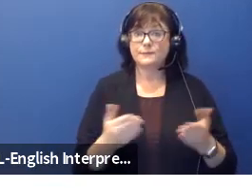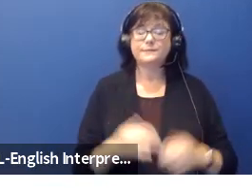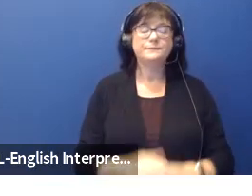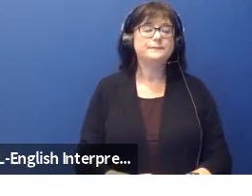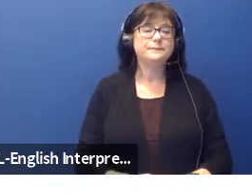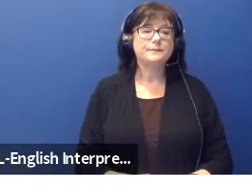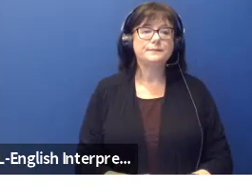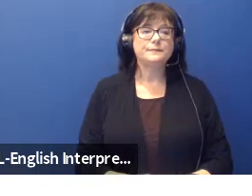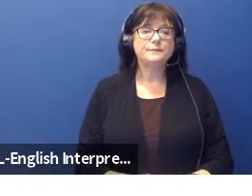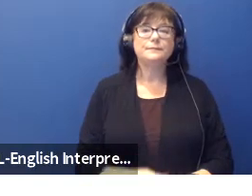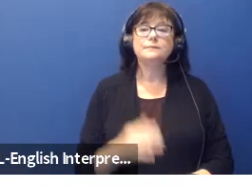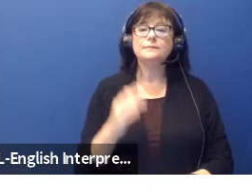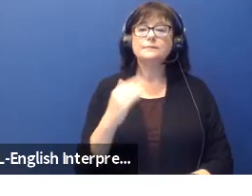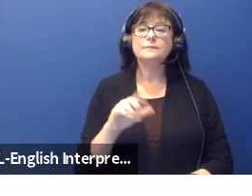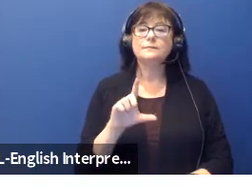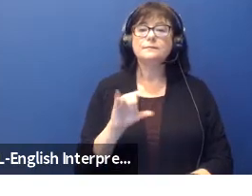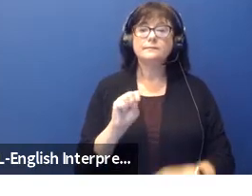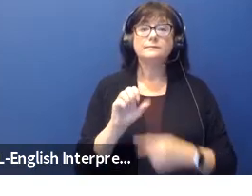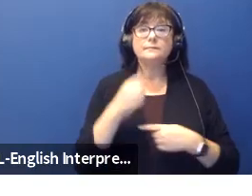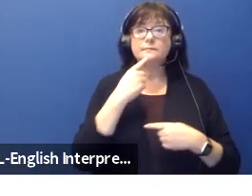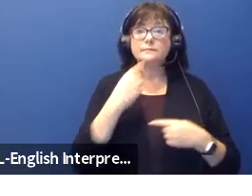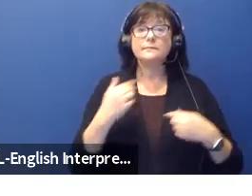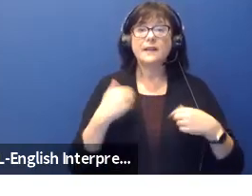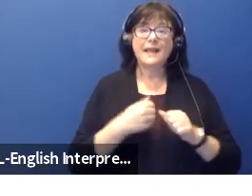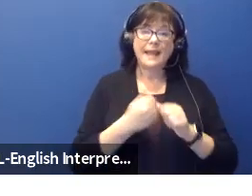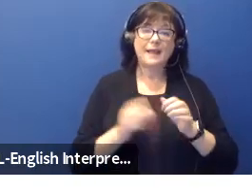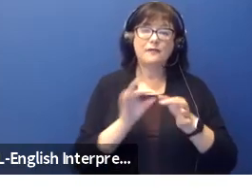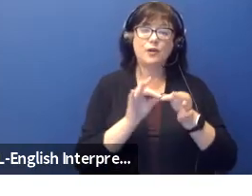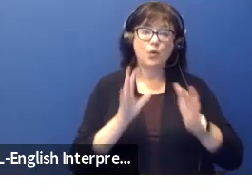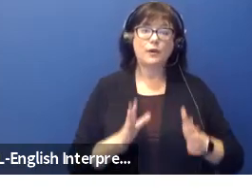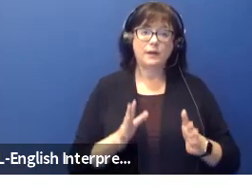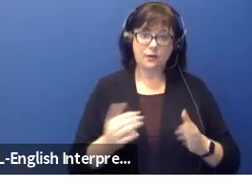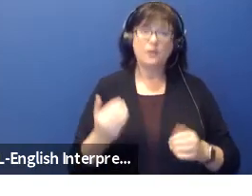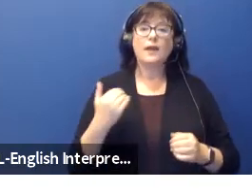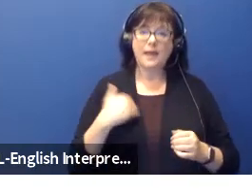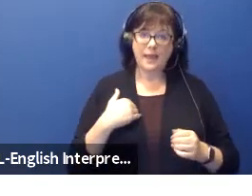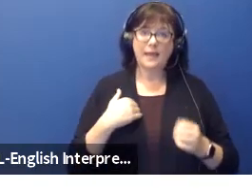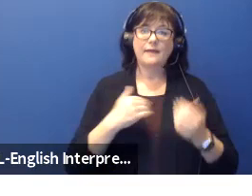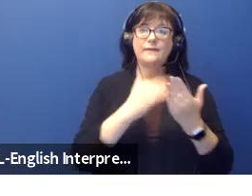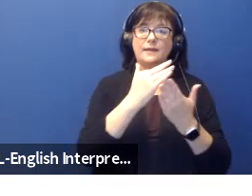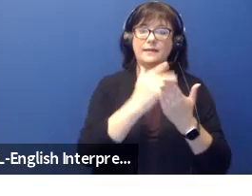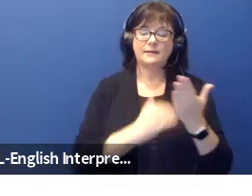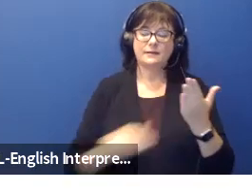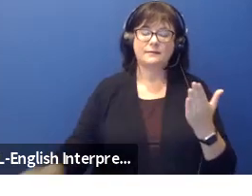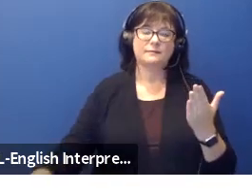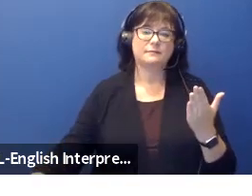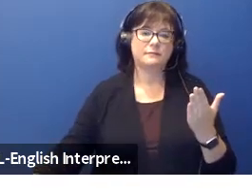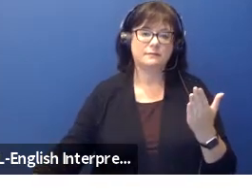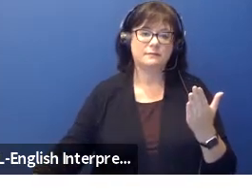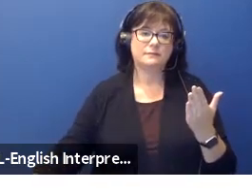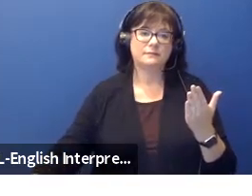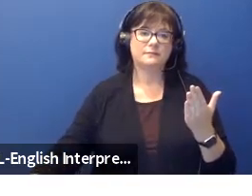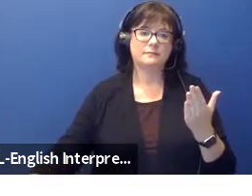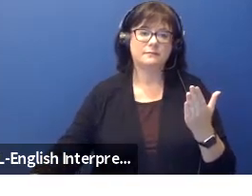posted. So Lisa mentions that they have a suitability criteria list on every coordinator's desk that has bullet points for each criterion so that they were aware and reminded at every point of the learner interaction and